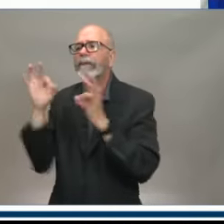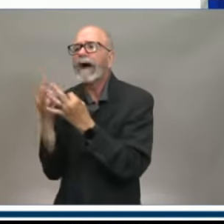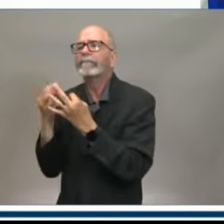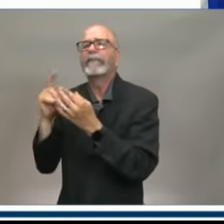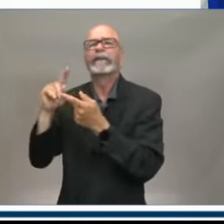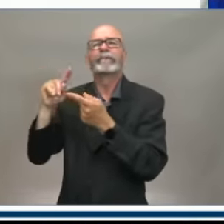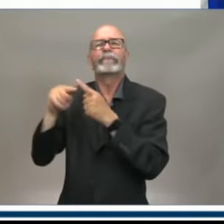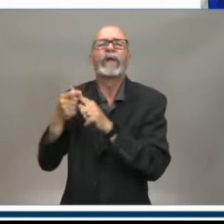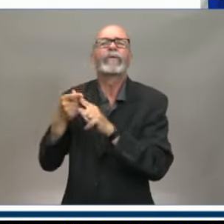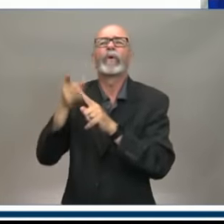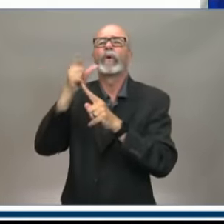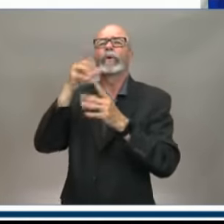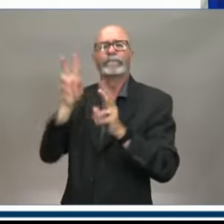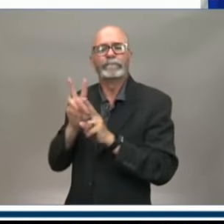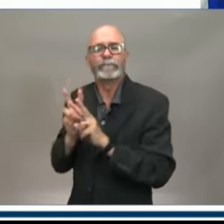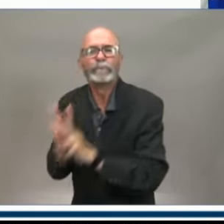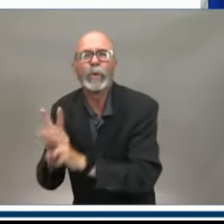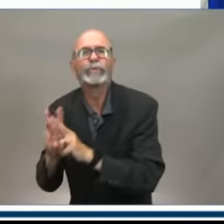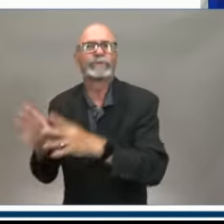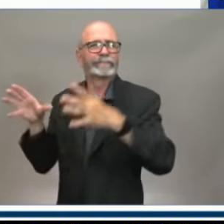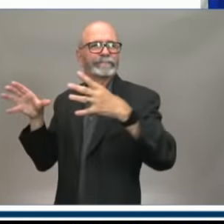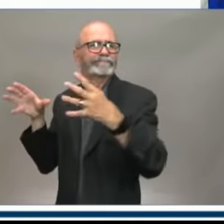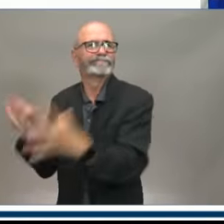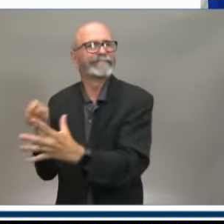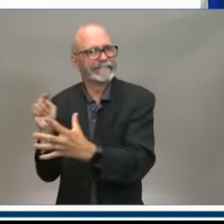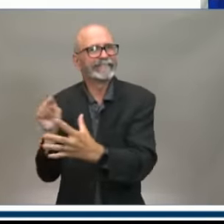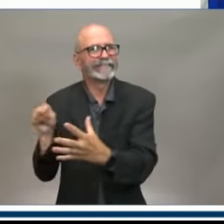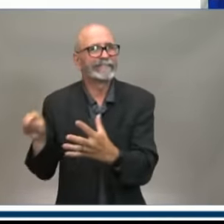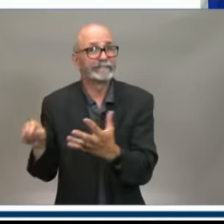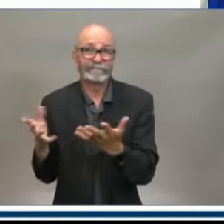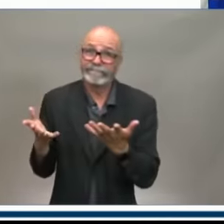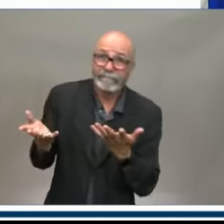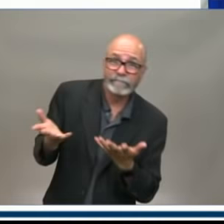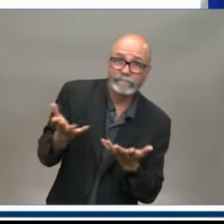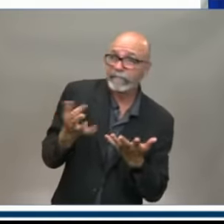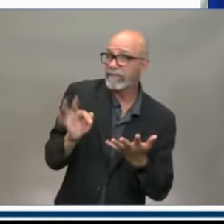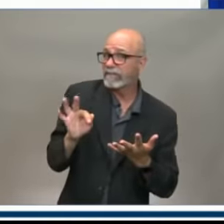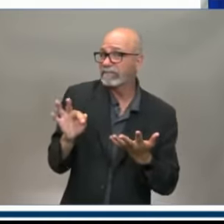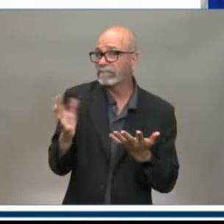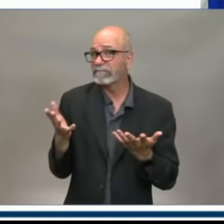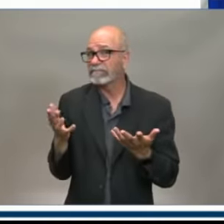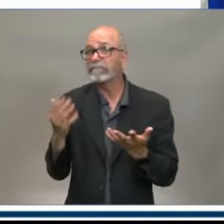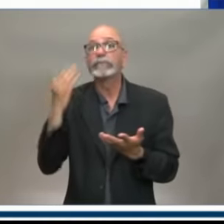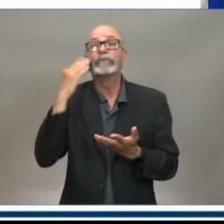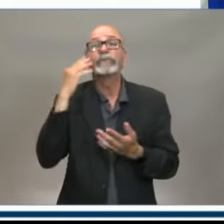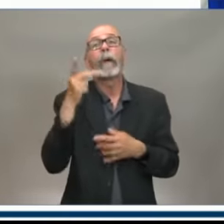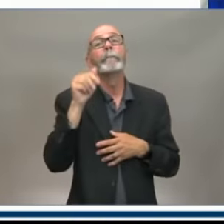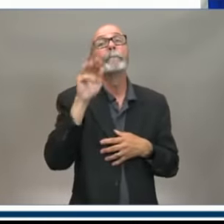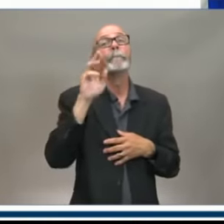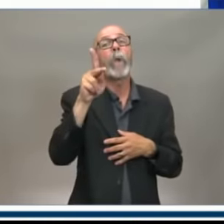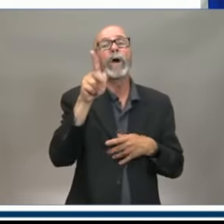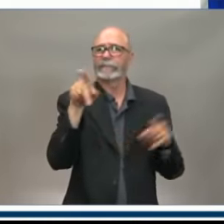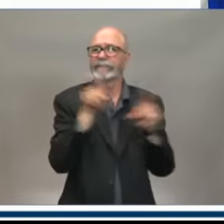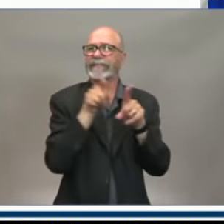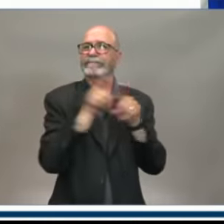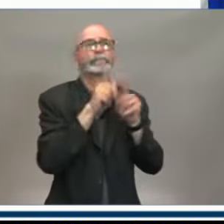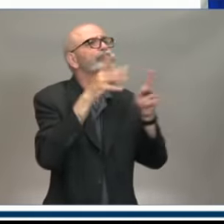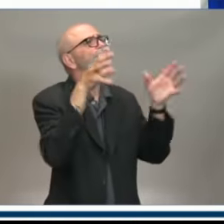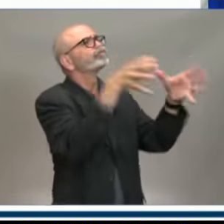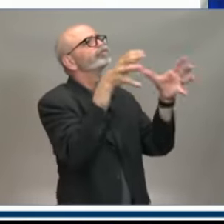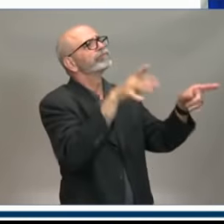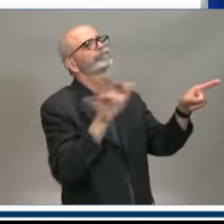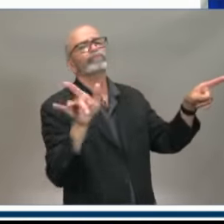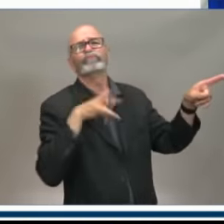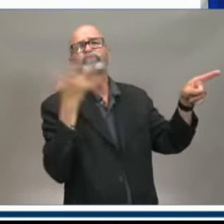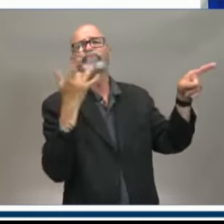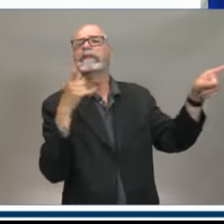services. The association says there's no practical difference between gathering in a park and gathering in a cemetery, and that it's